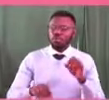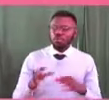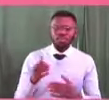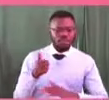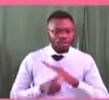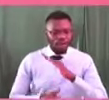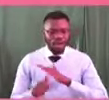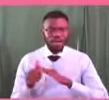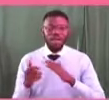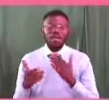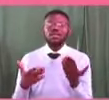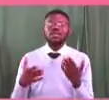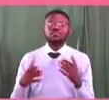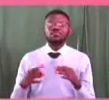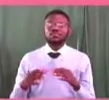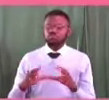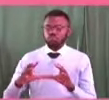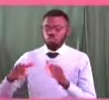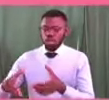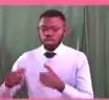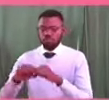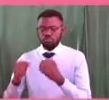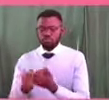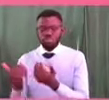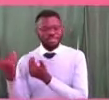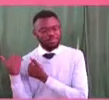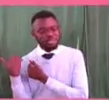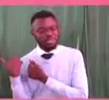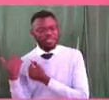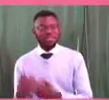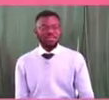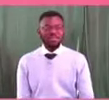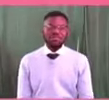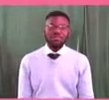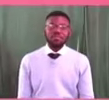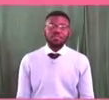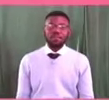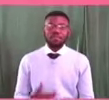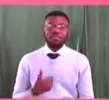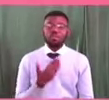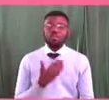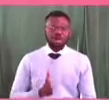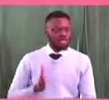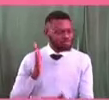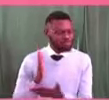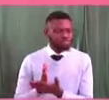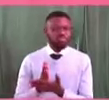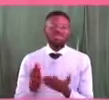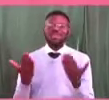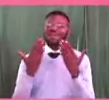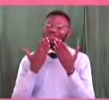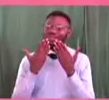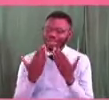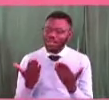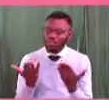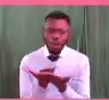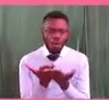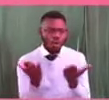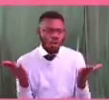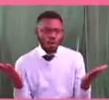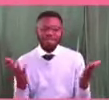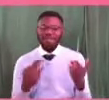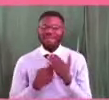Corporate Social Responsibility Framework. I want to very sincerely thank all our